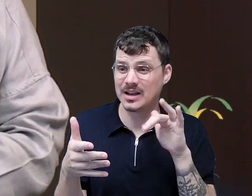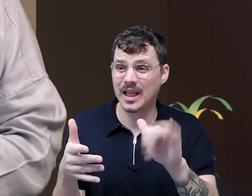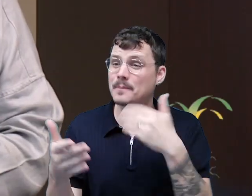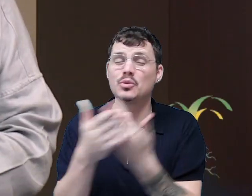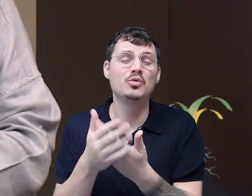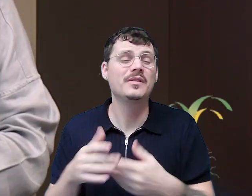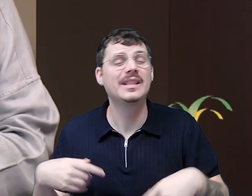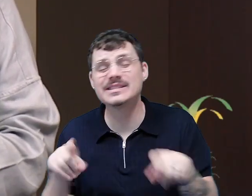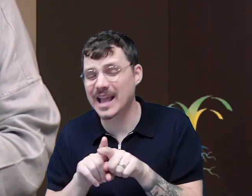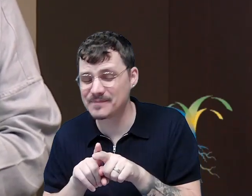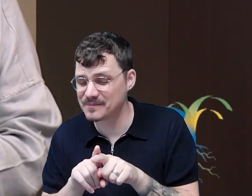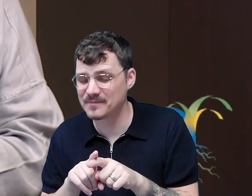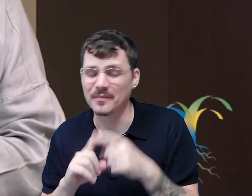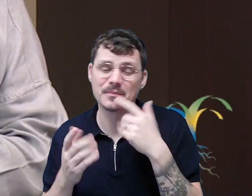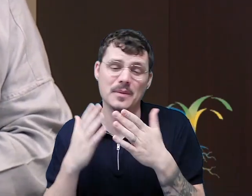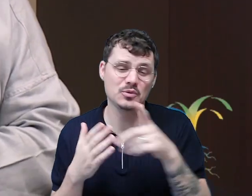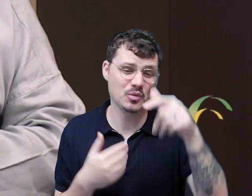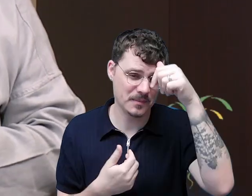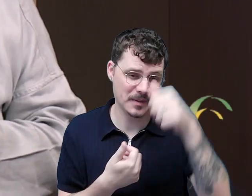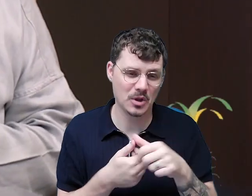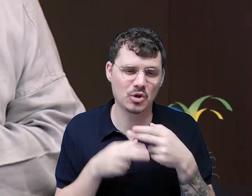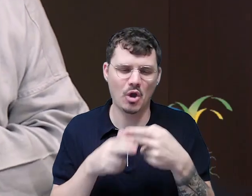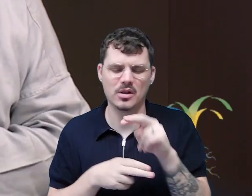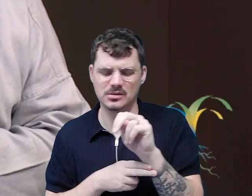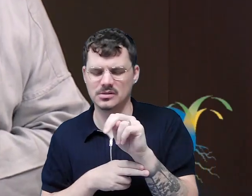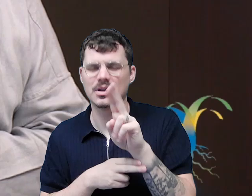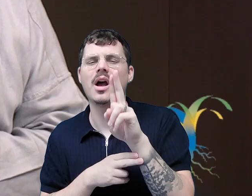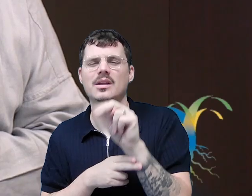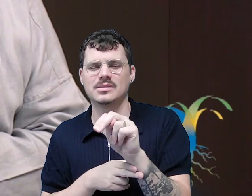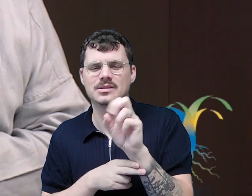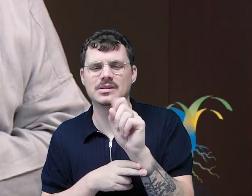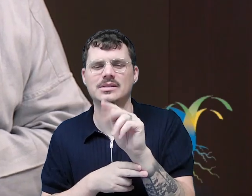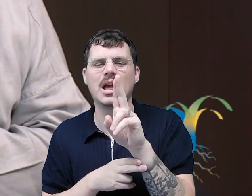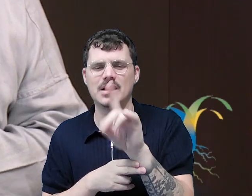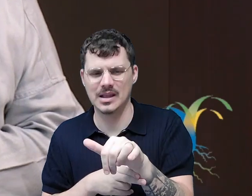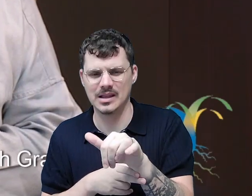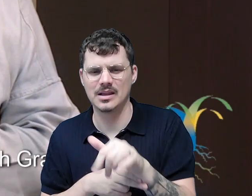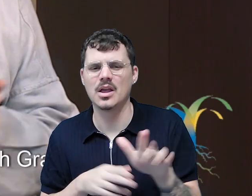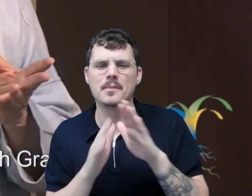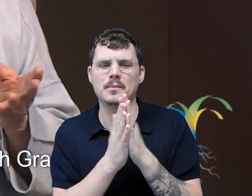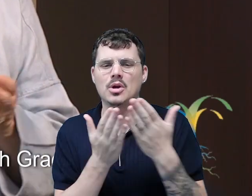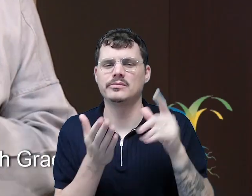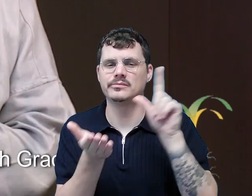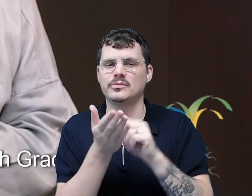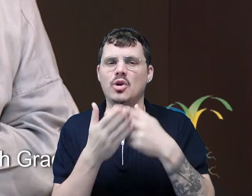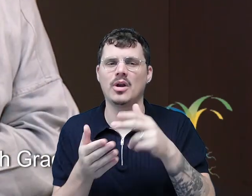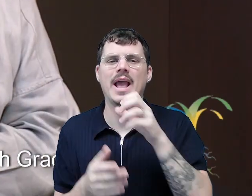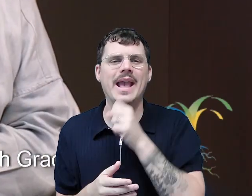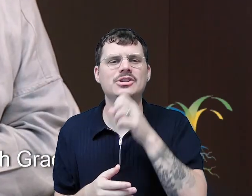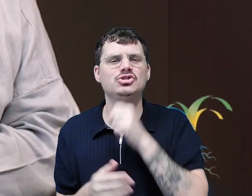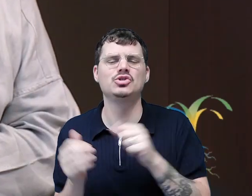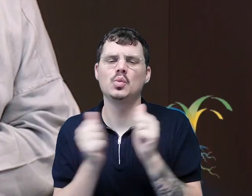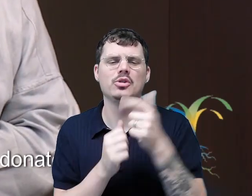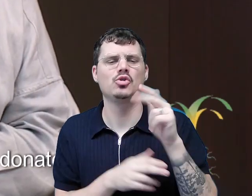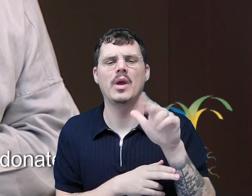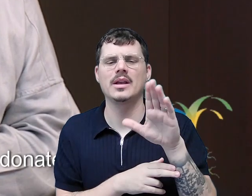the same thing, which was, you may remember it, it's called the Nun study. A book was published called Aging with